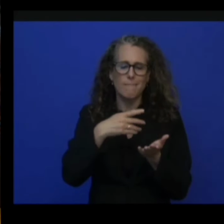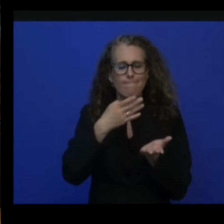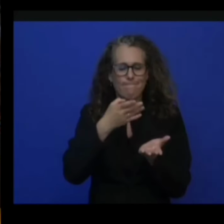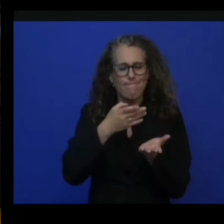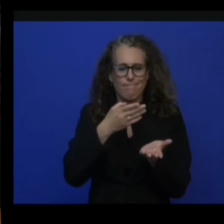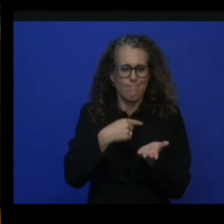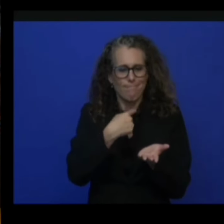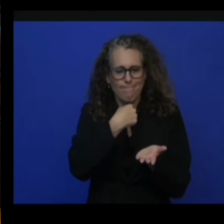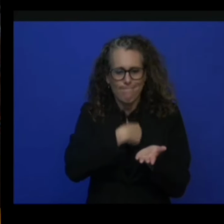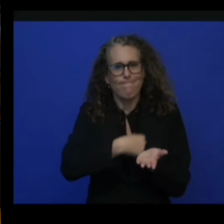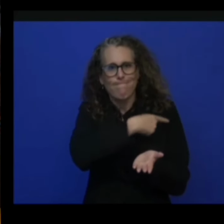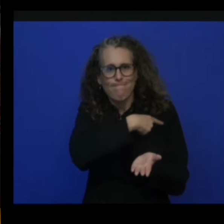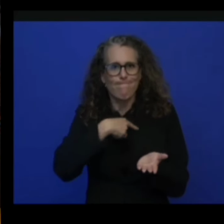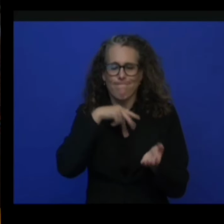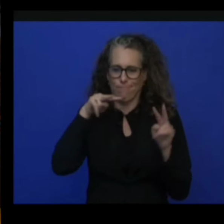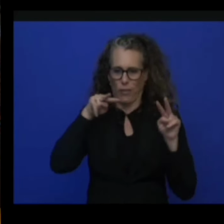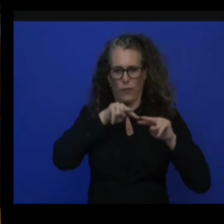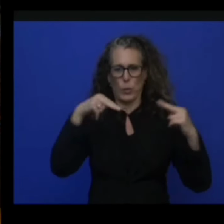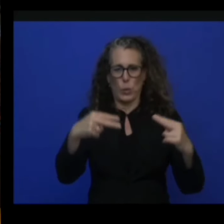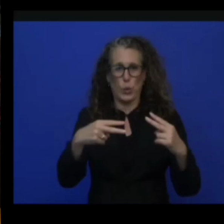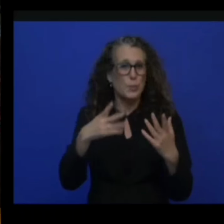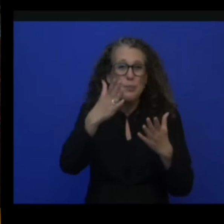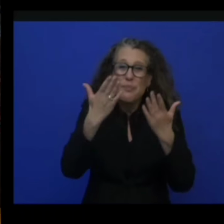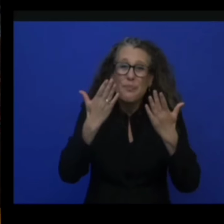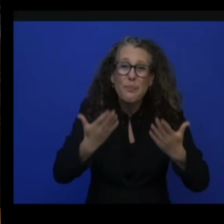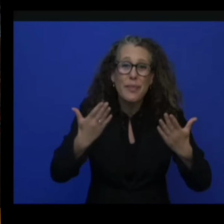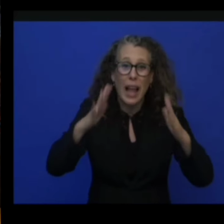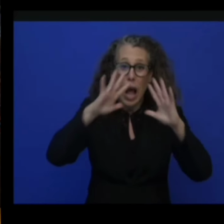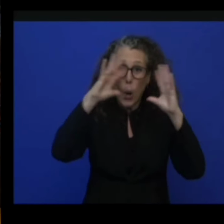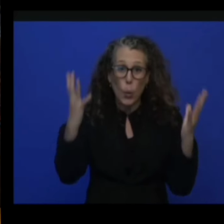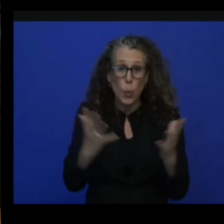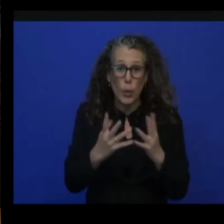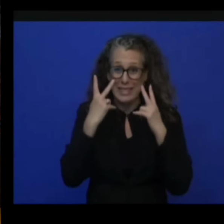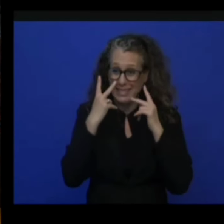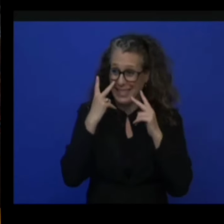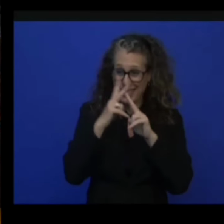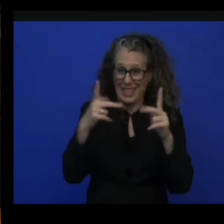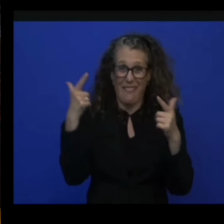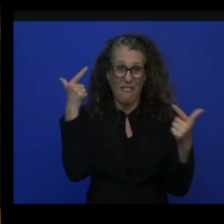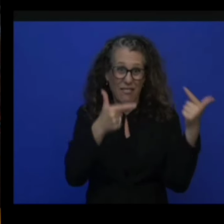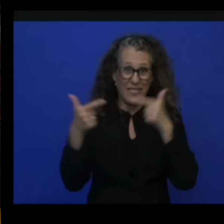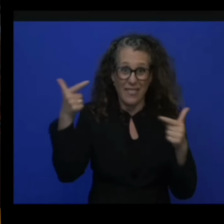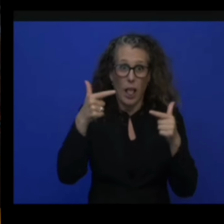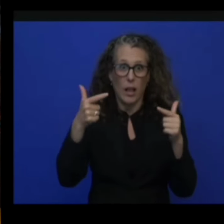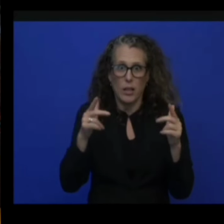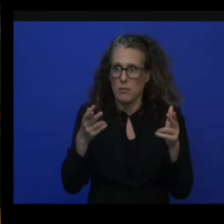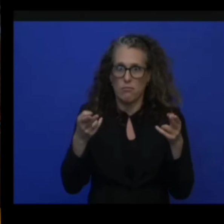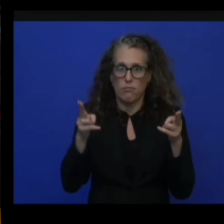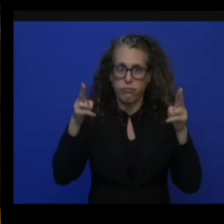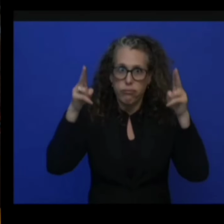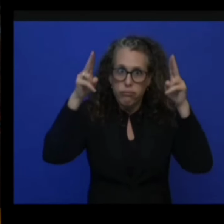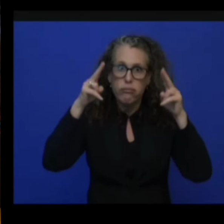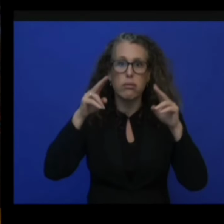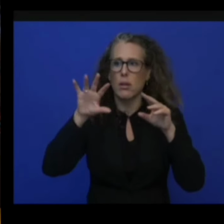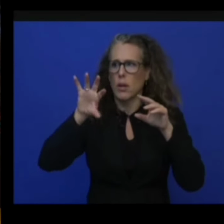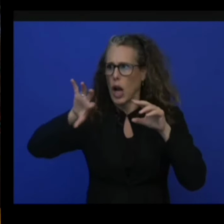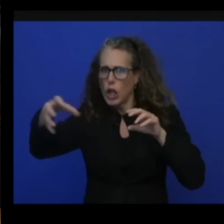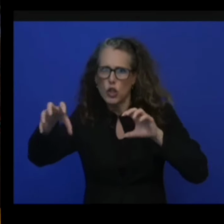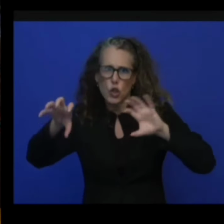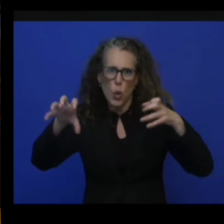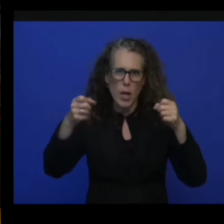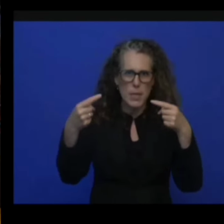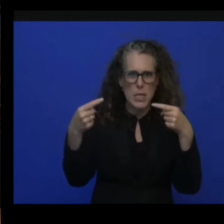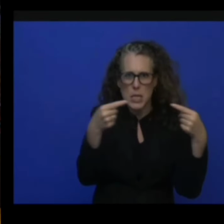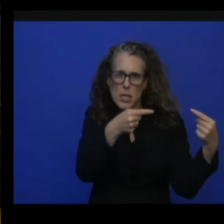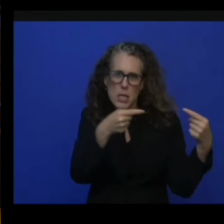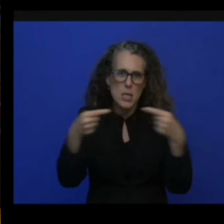time in which violent conflict is proliferating, geopolitical tension is rising, and new technologies